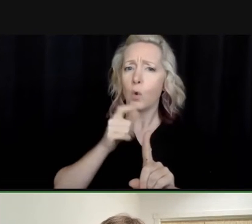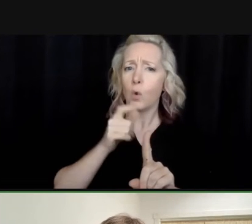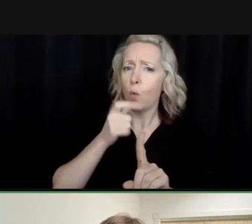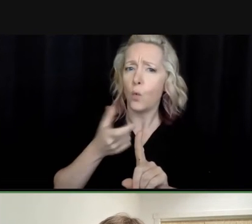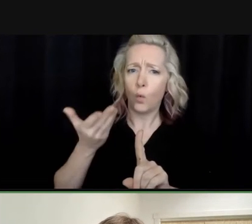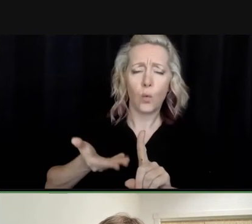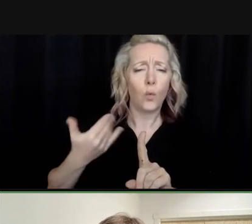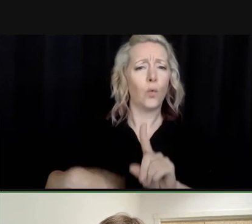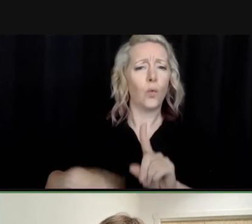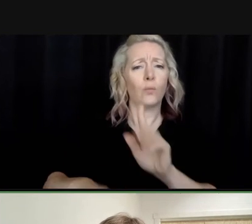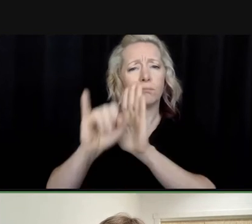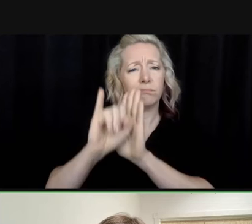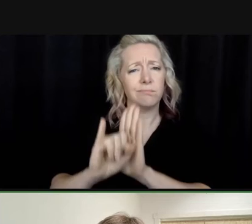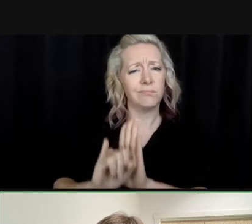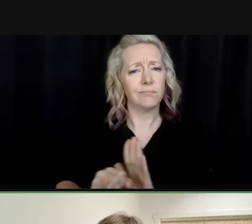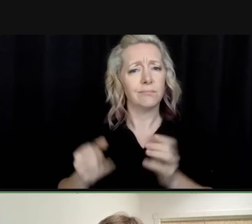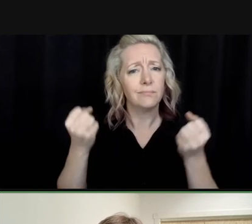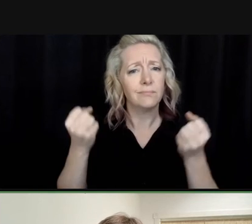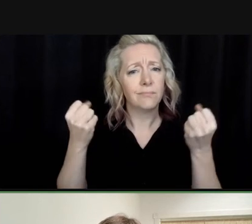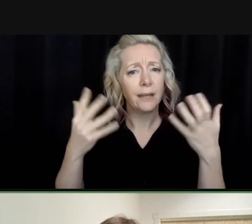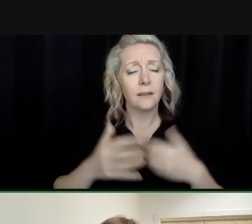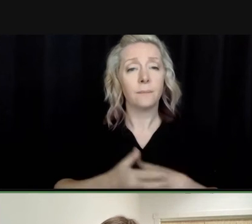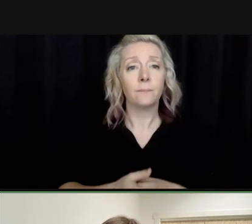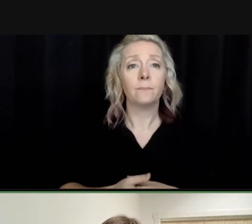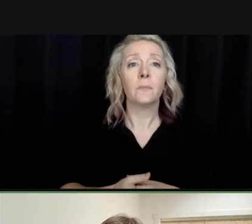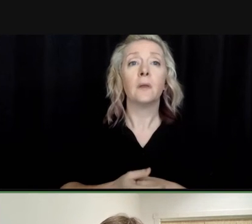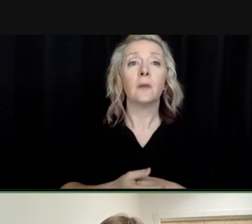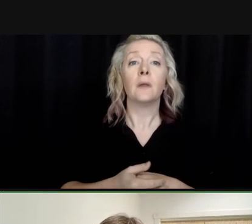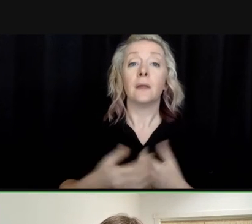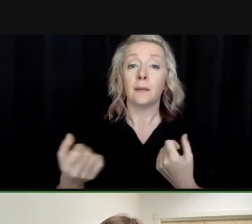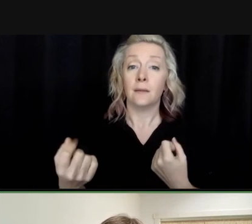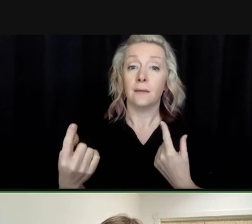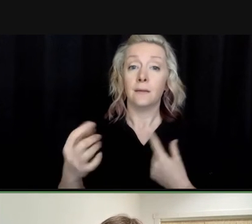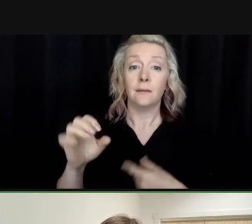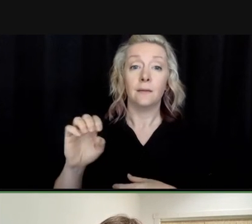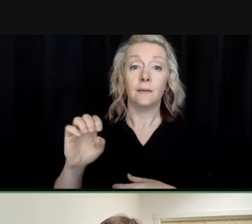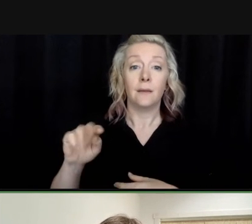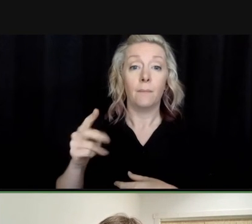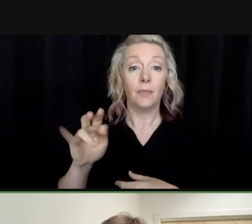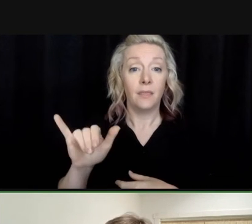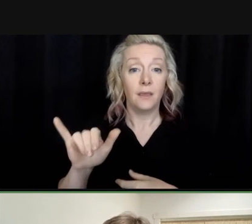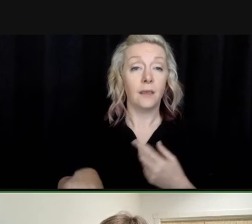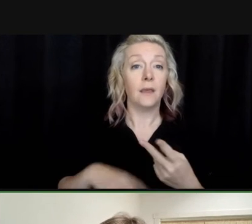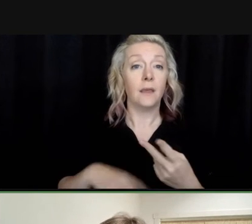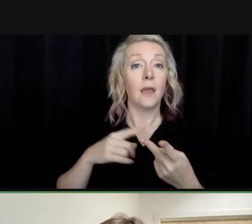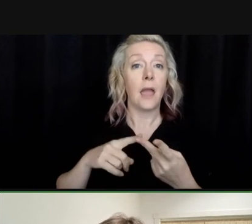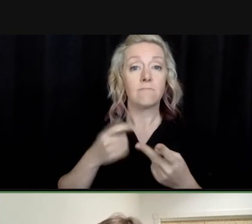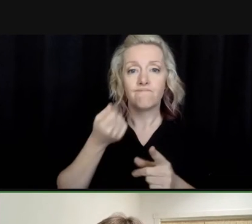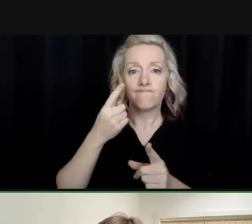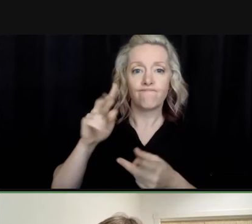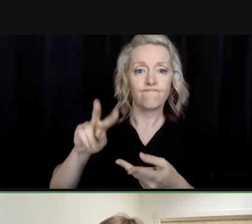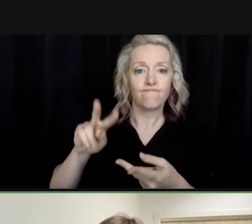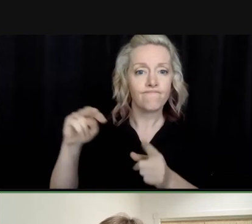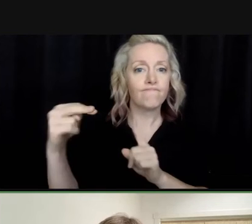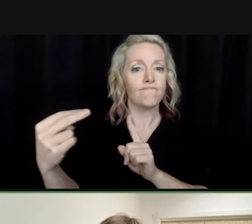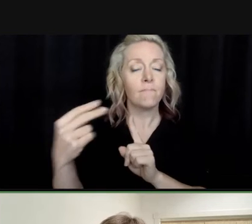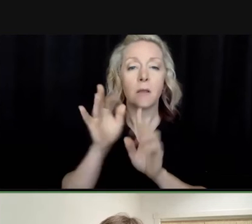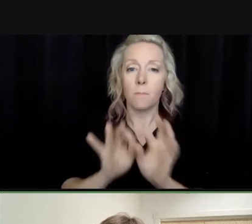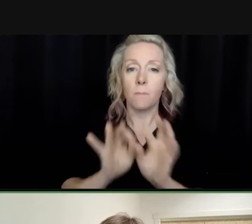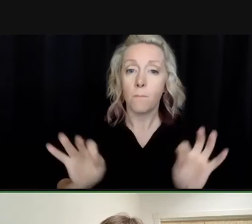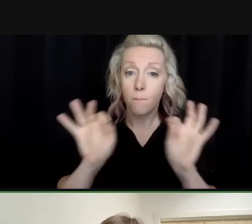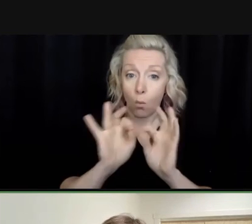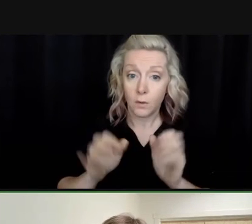have to keep remembering that empathy and perspective taking is really essential. So going back to what I just said about their